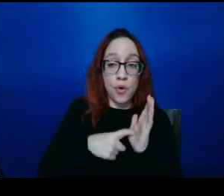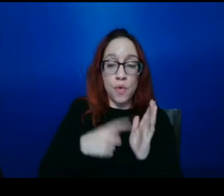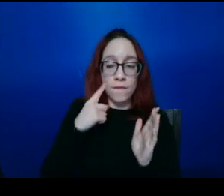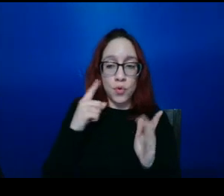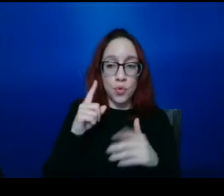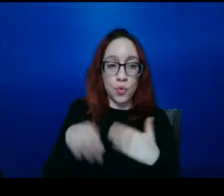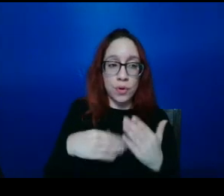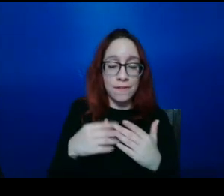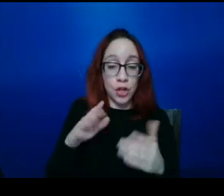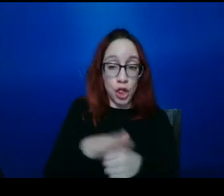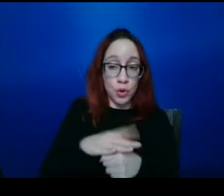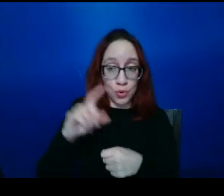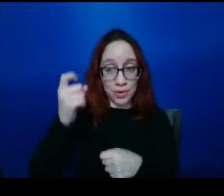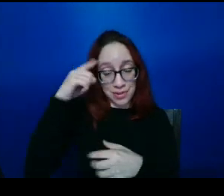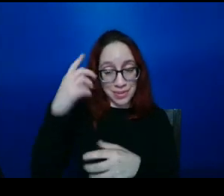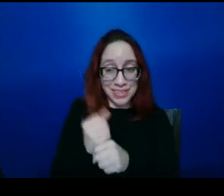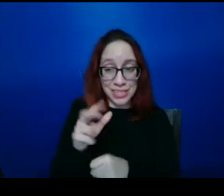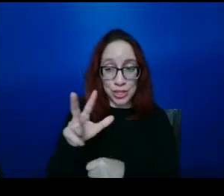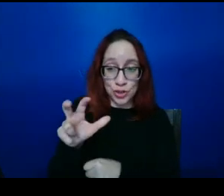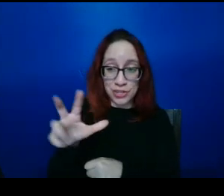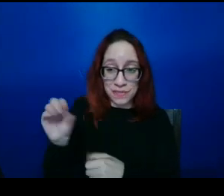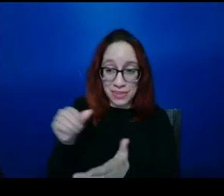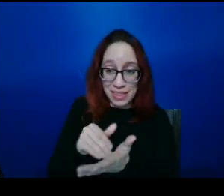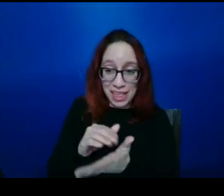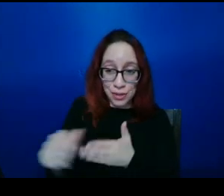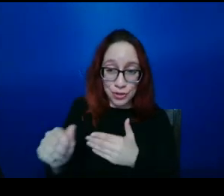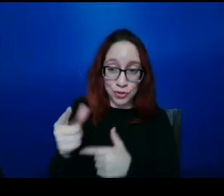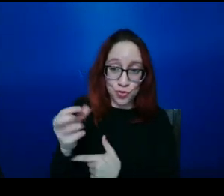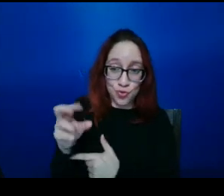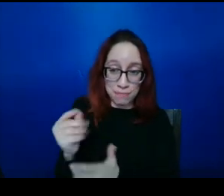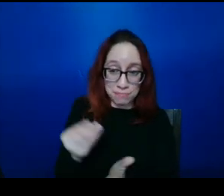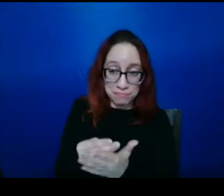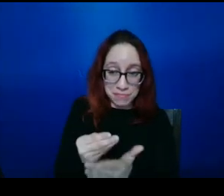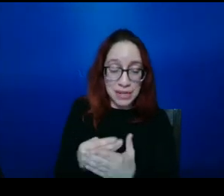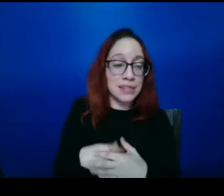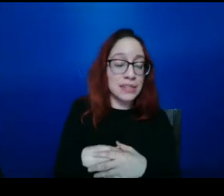those local government that receive $350,000 or more in grant. So